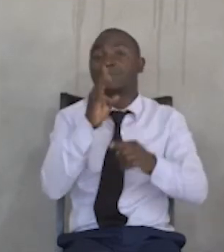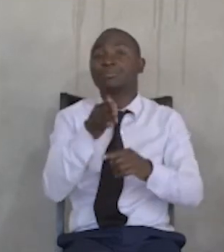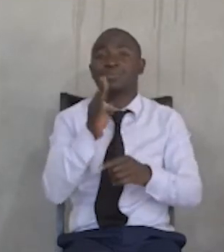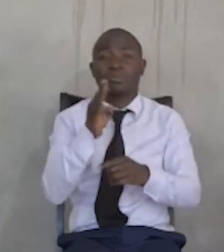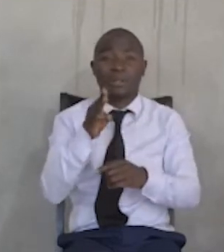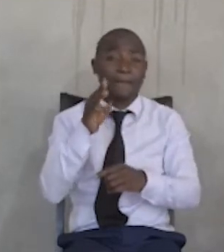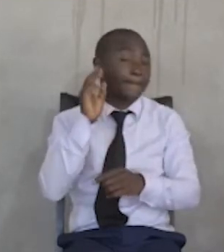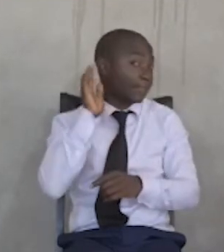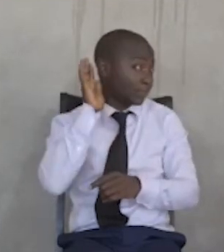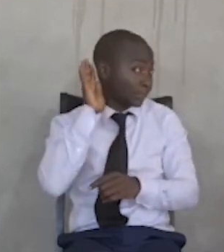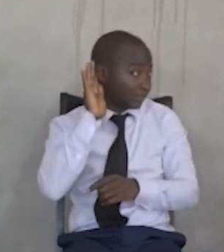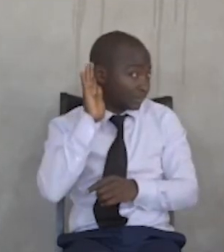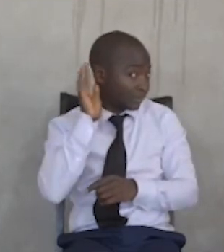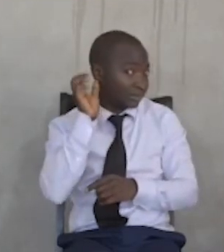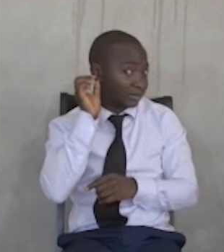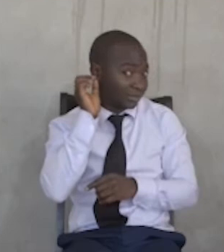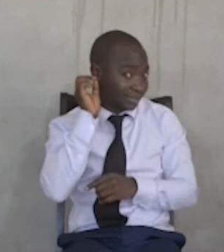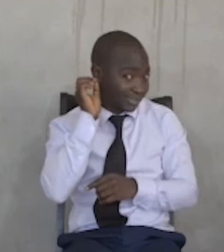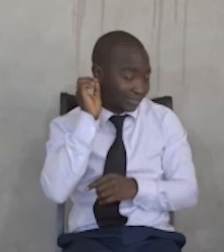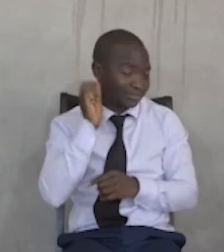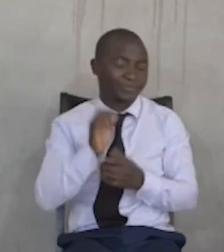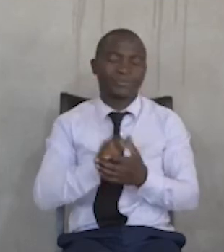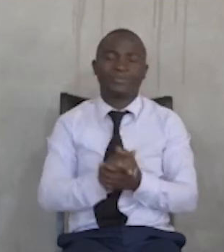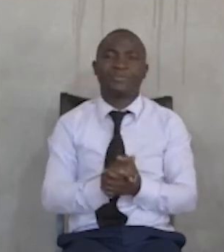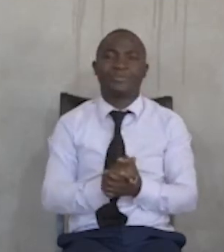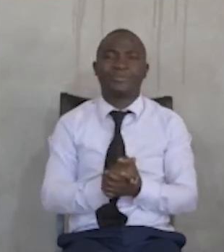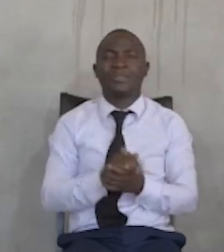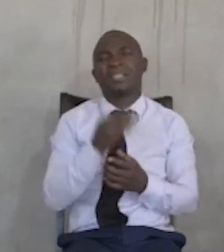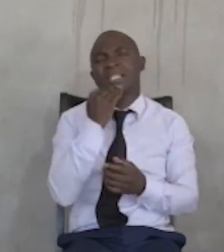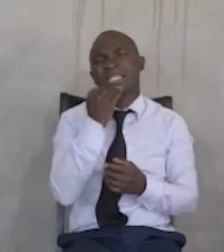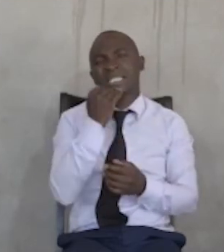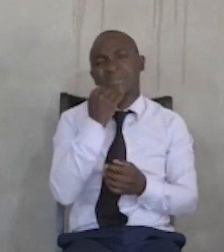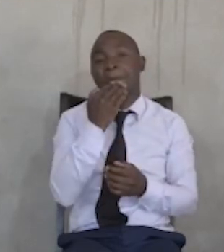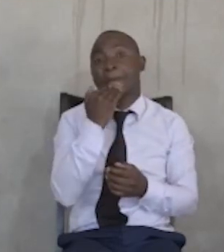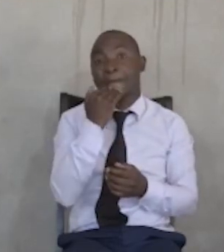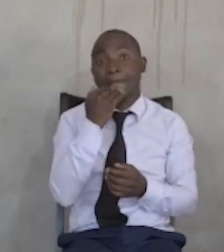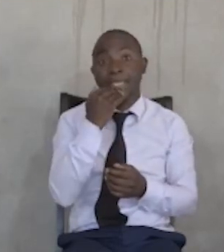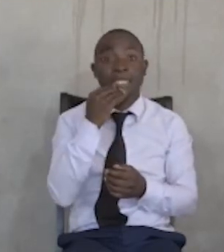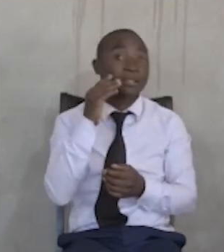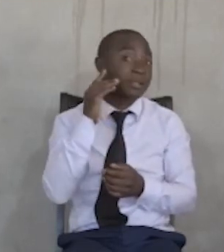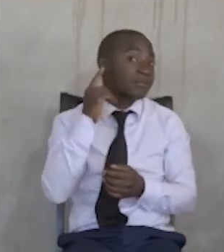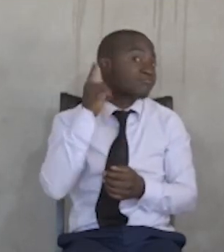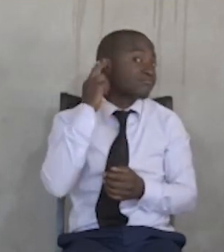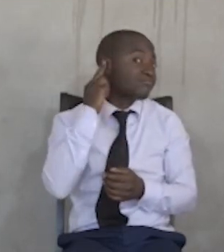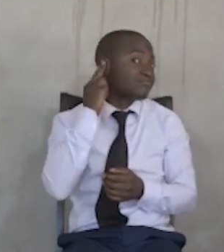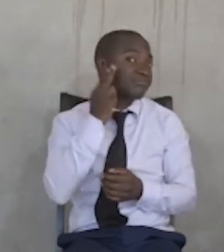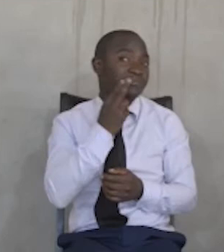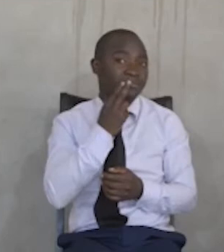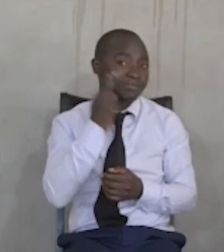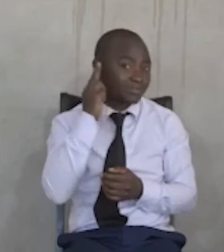this condition, in simple terms, it is hearing loss which occurs as a result